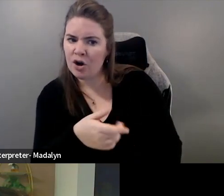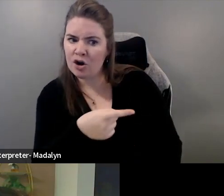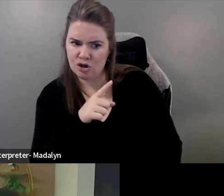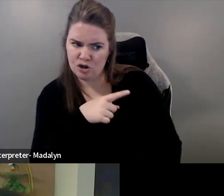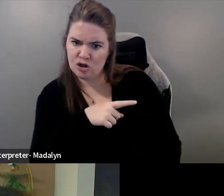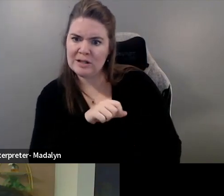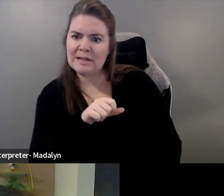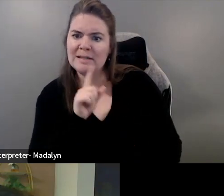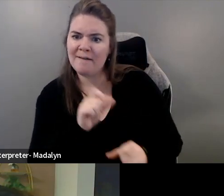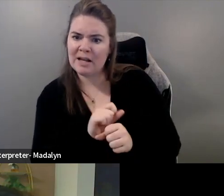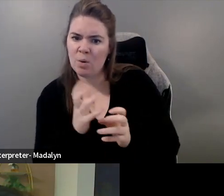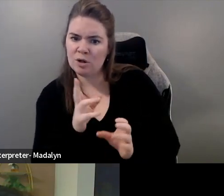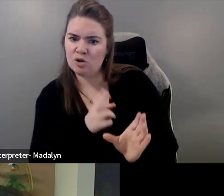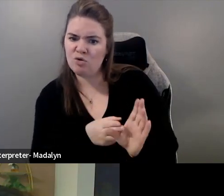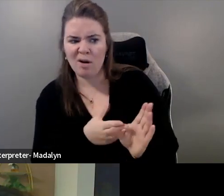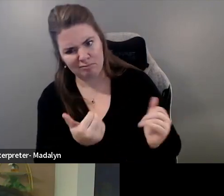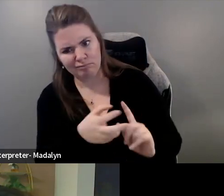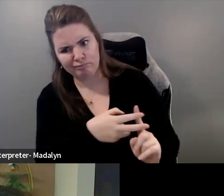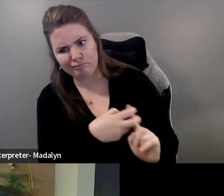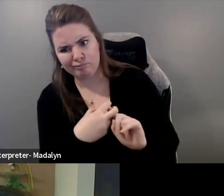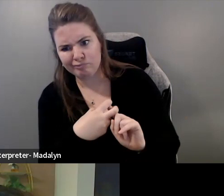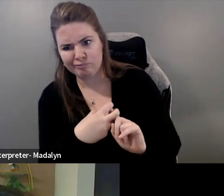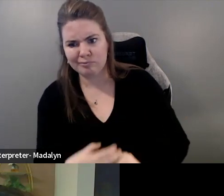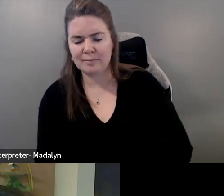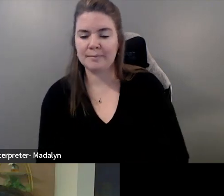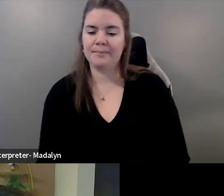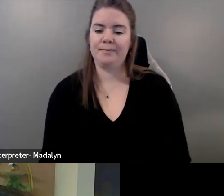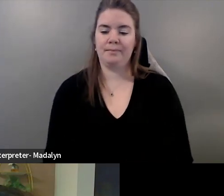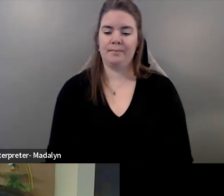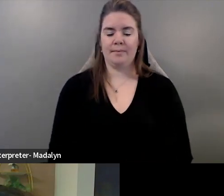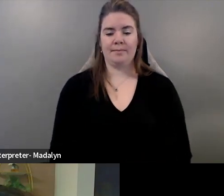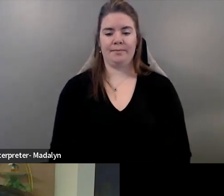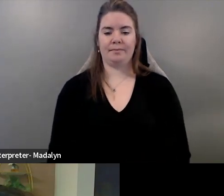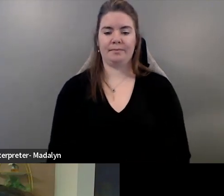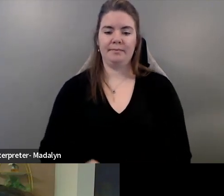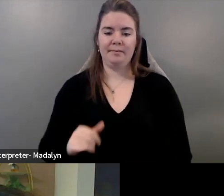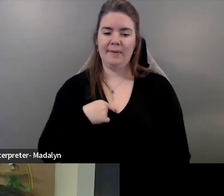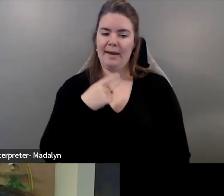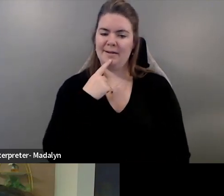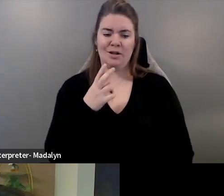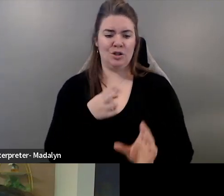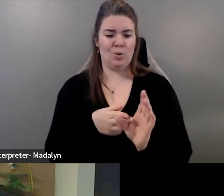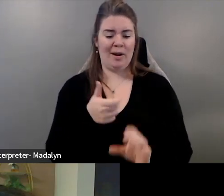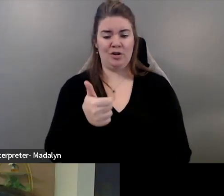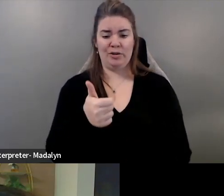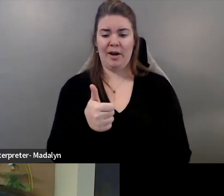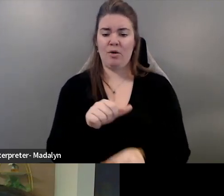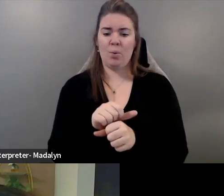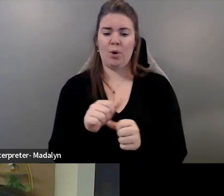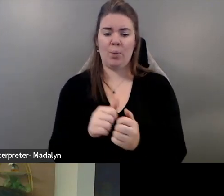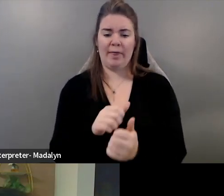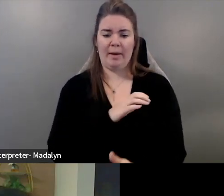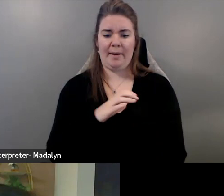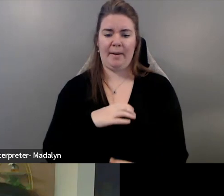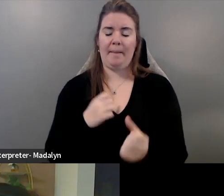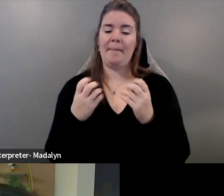to join. Let's get her in on this, right? Like I said, join yourself, work with one of the committees, right? Plenty of ways